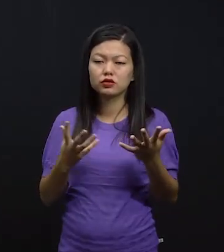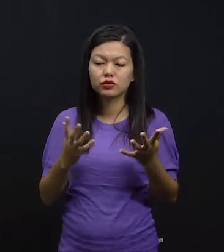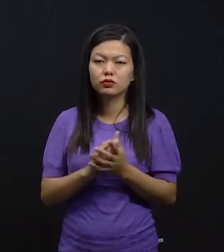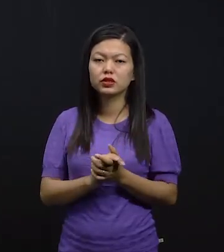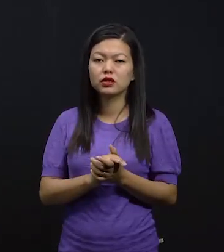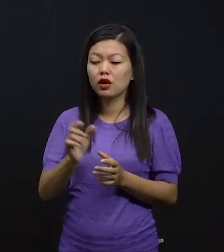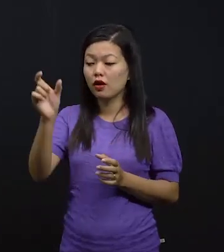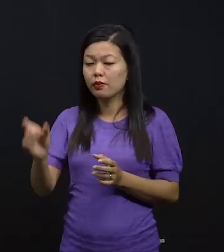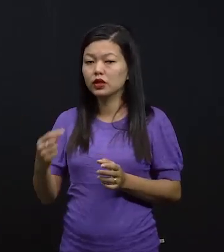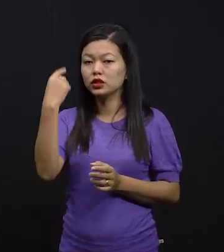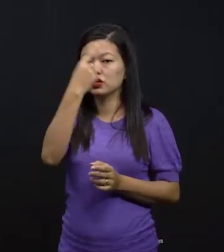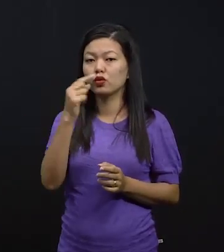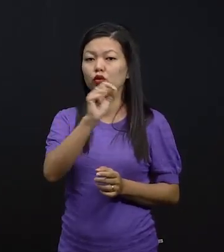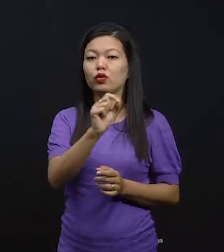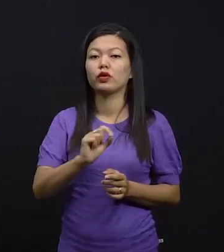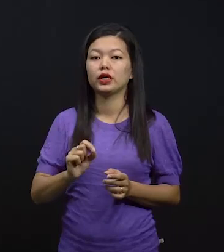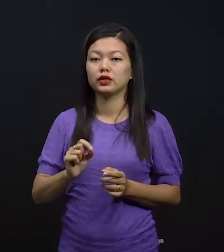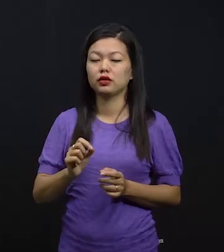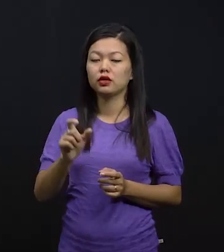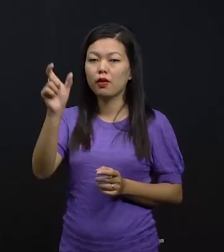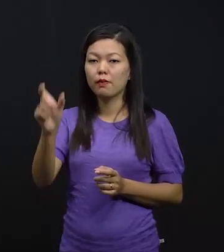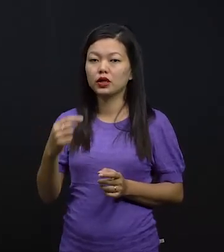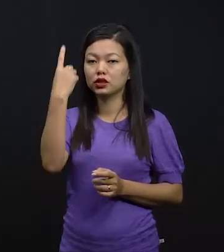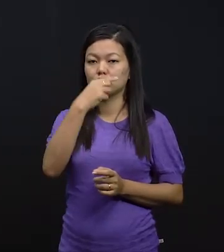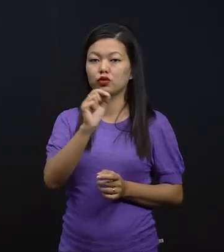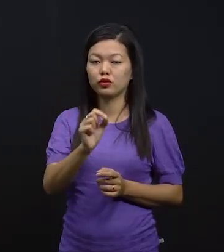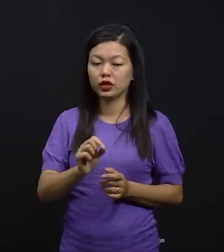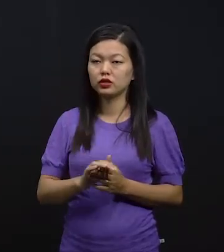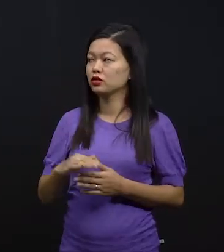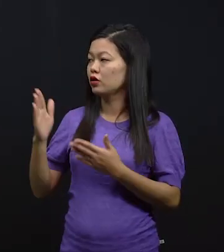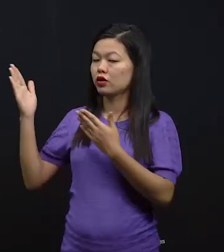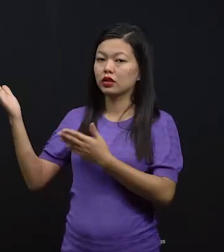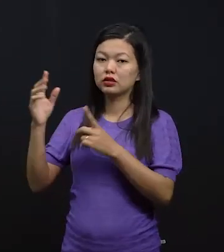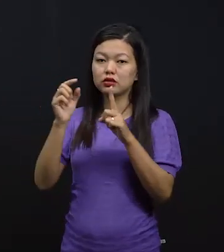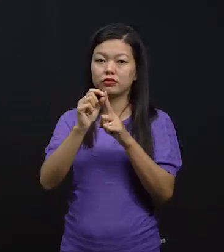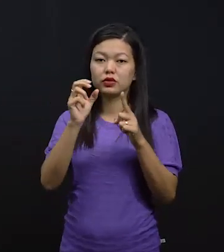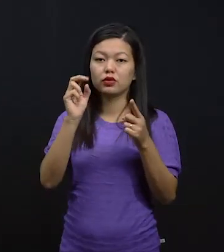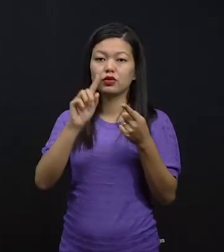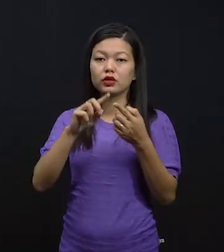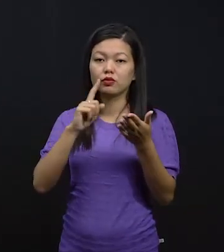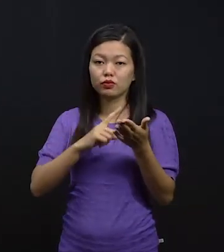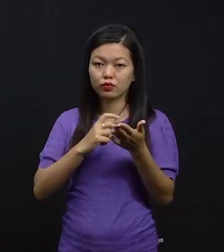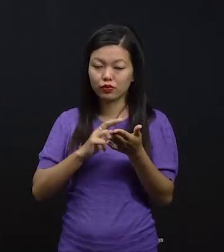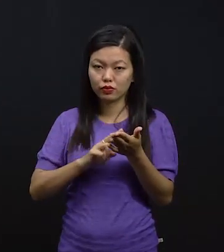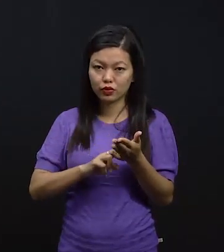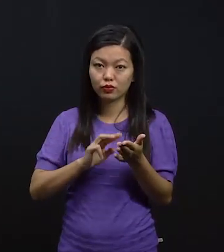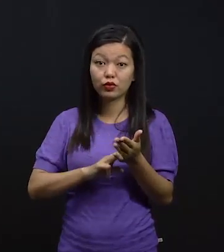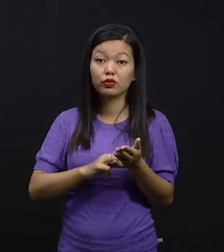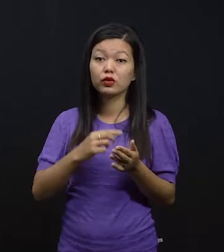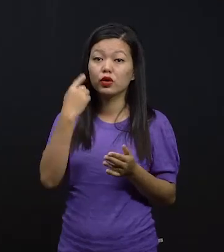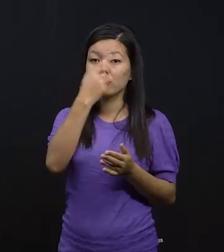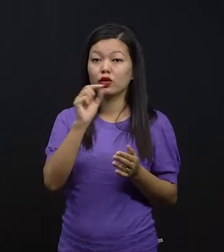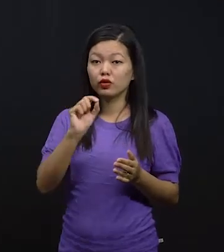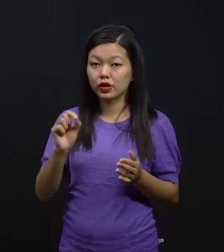so our poet here is Gerard Manley Hopkins. I repeat, Gerard Manley Hopkins. He